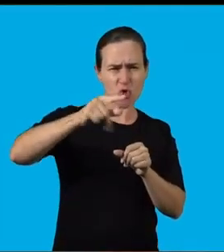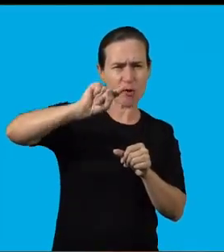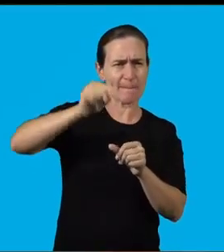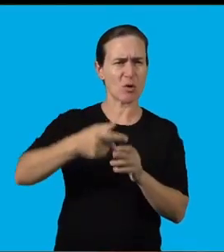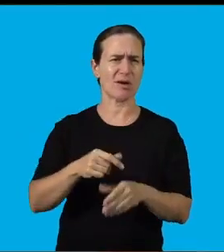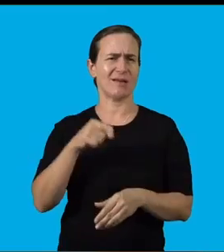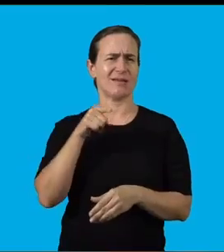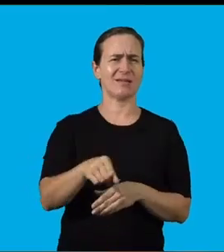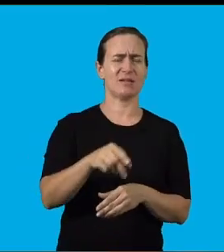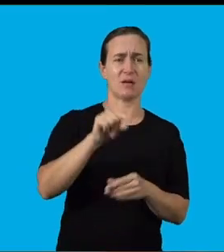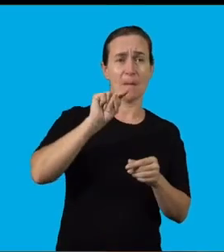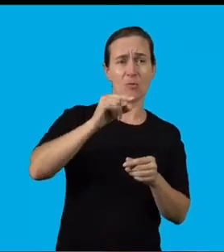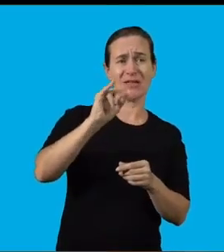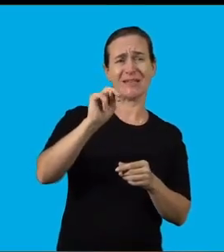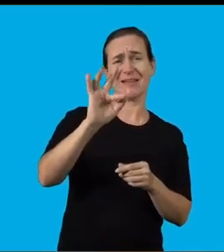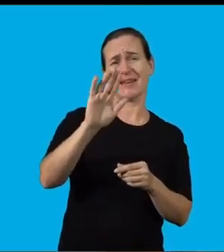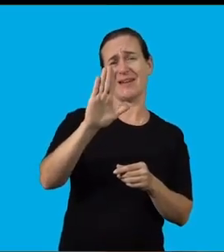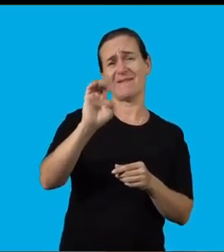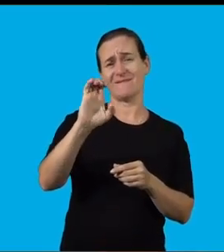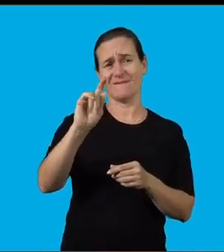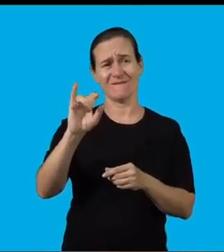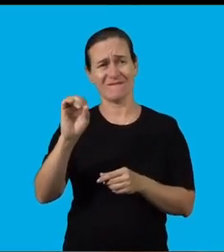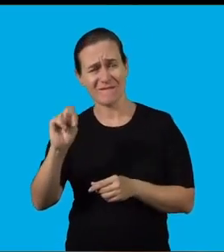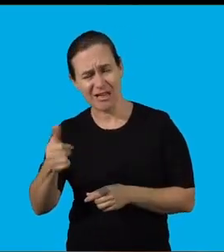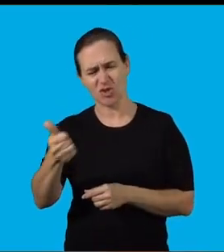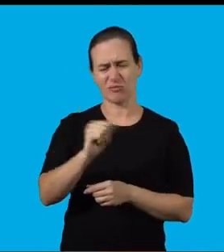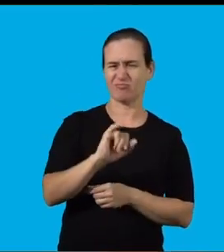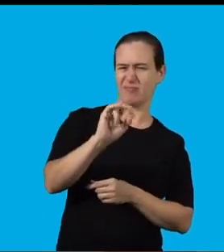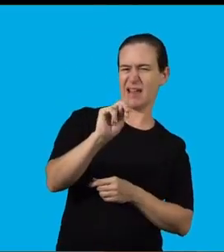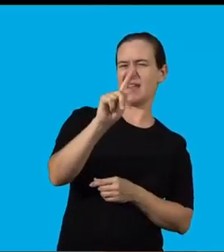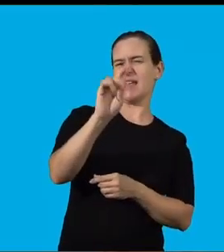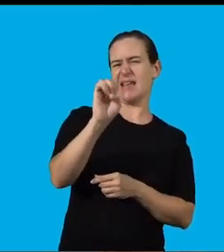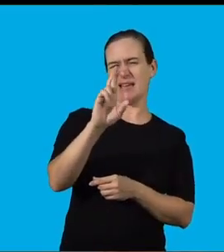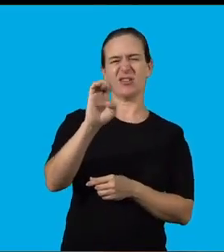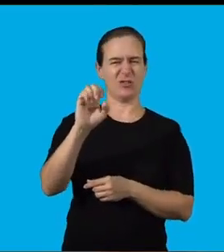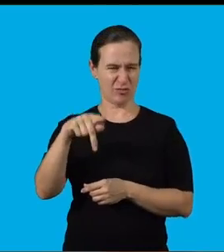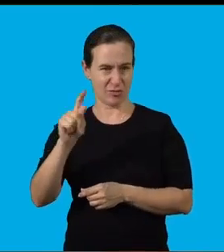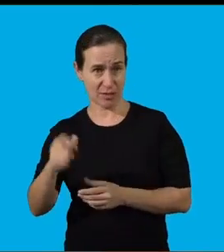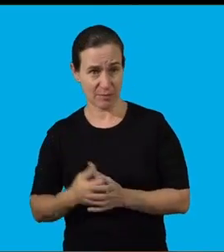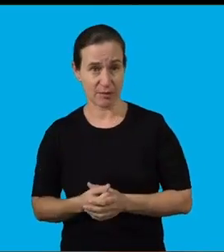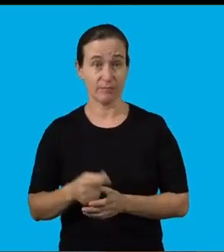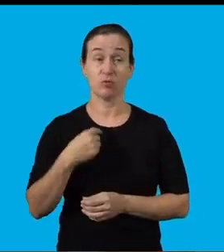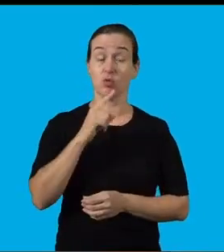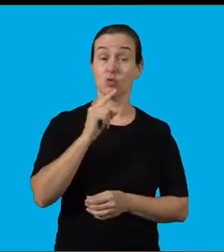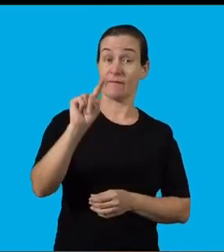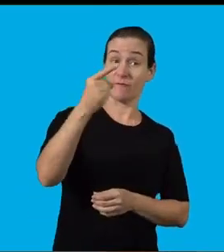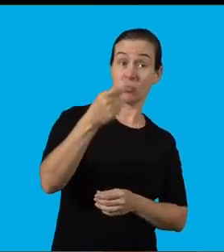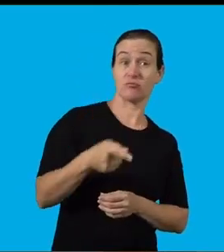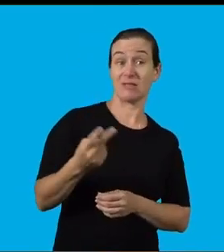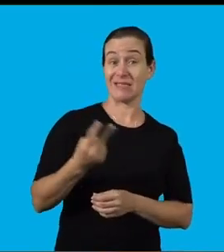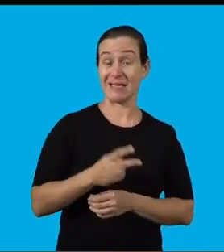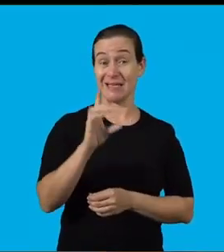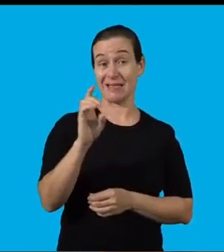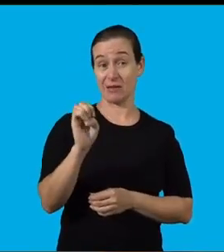points, points of inflection, and intercepts, and see how that affects the shape of the graph. We're going to use the first derivative a lot. The second derivative,